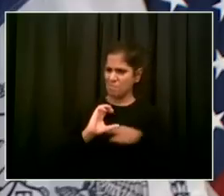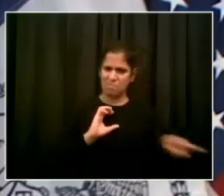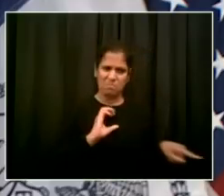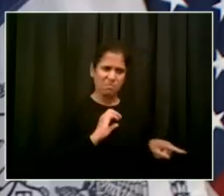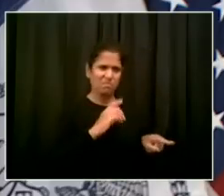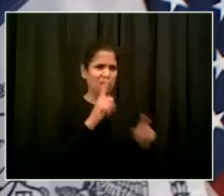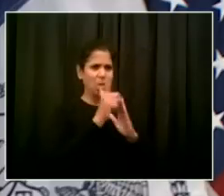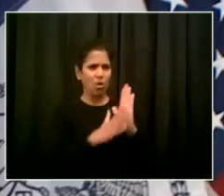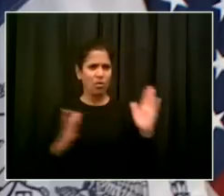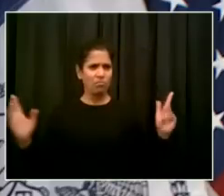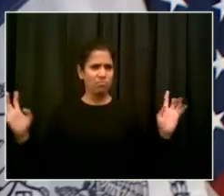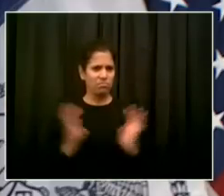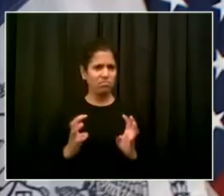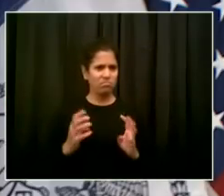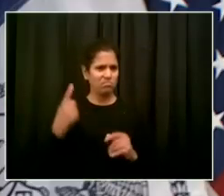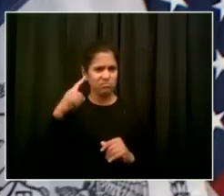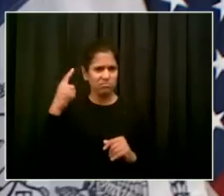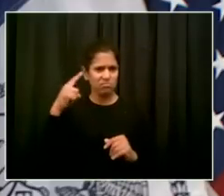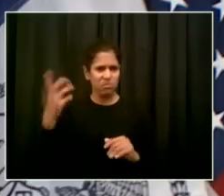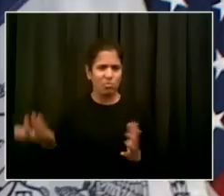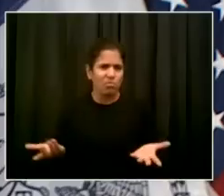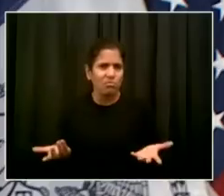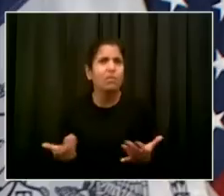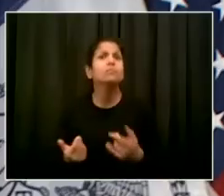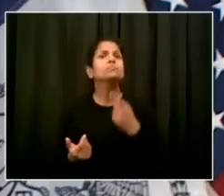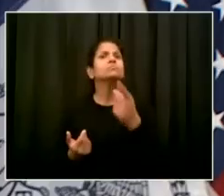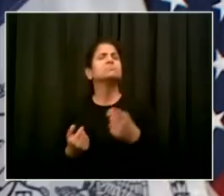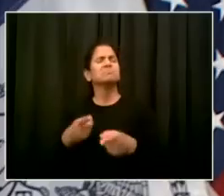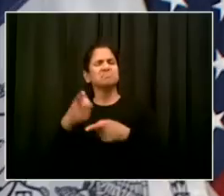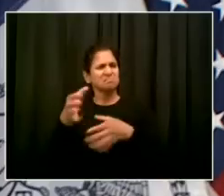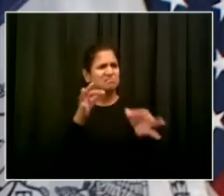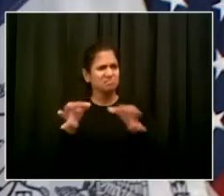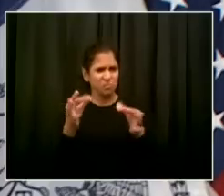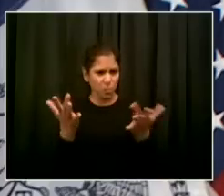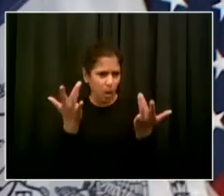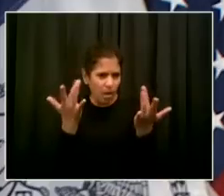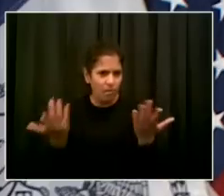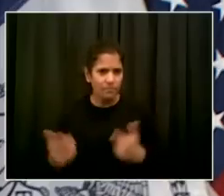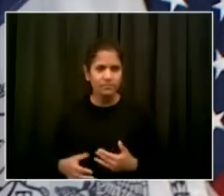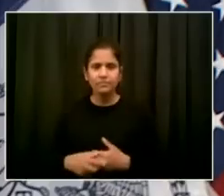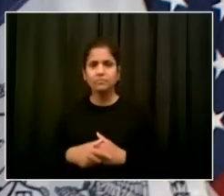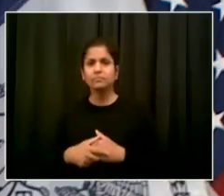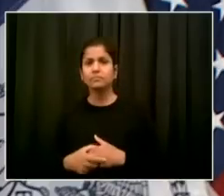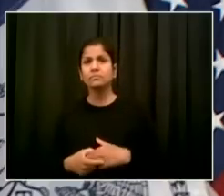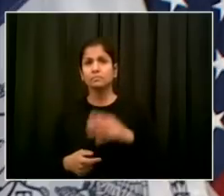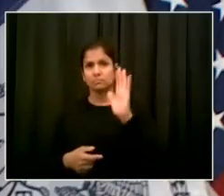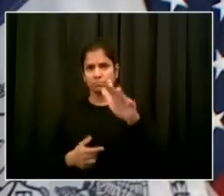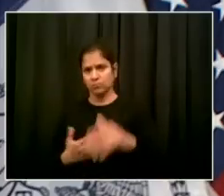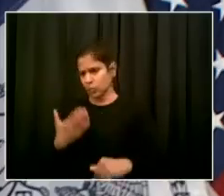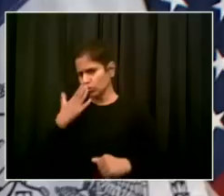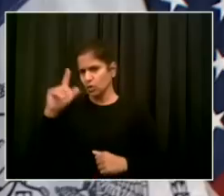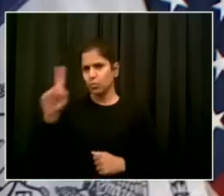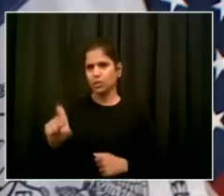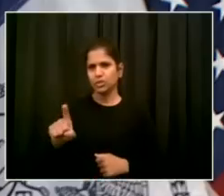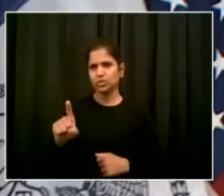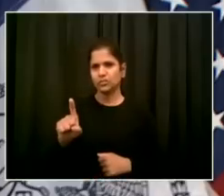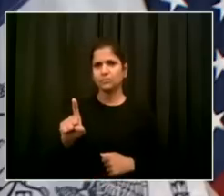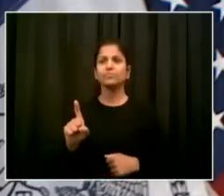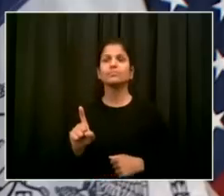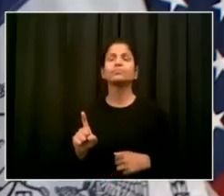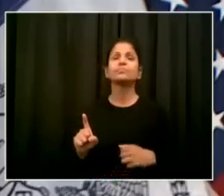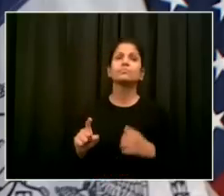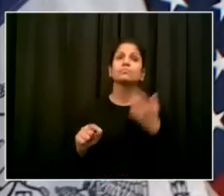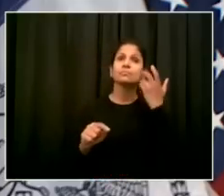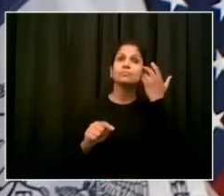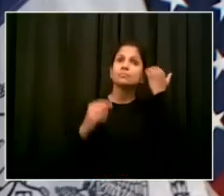going to get too far into the weeds, but I'll just give you the overview point. I do understand we've had a